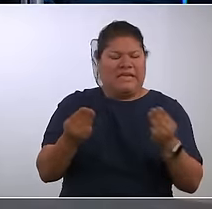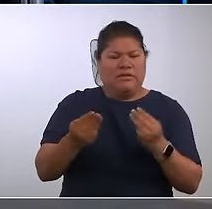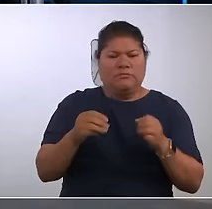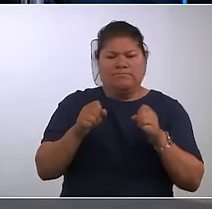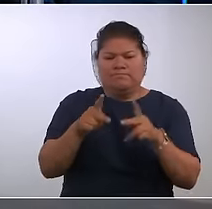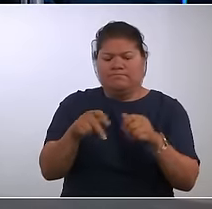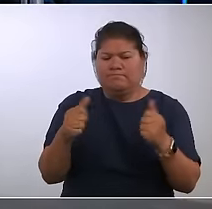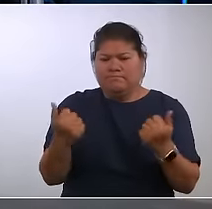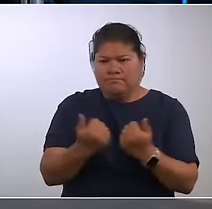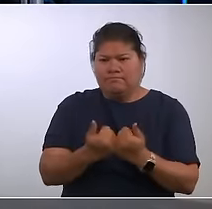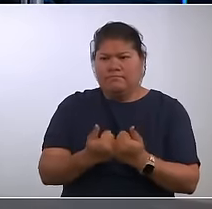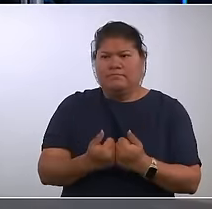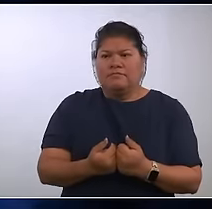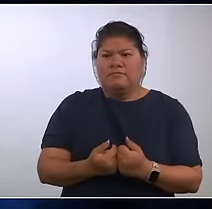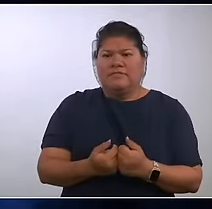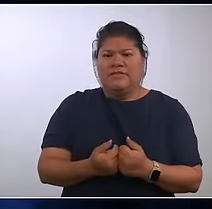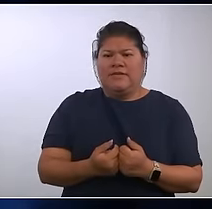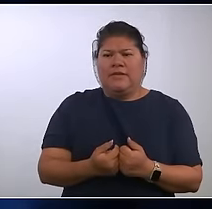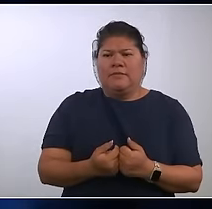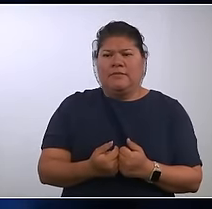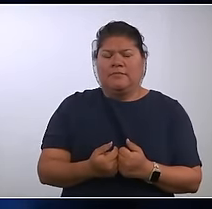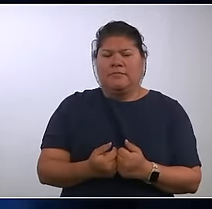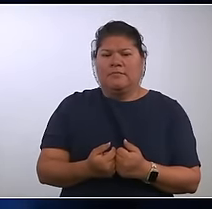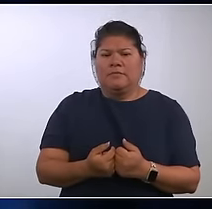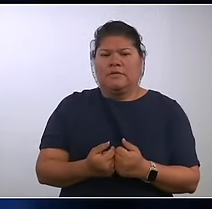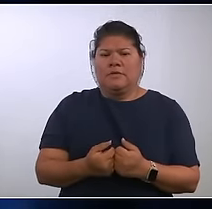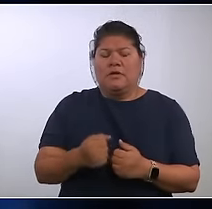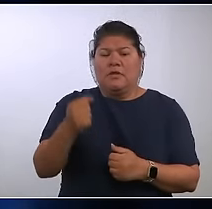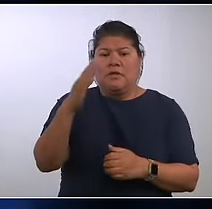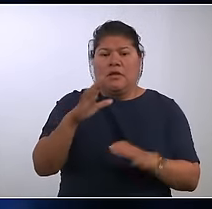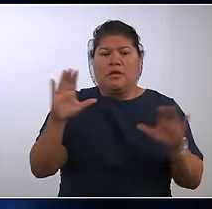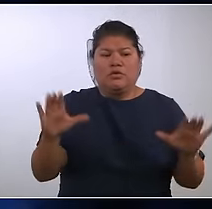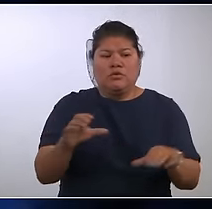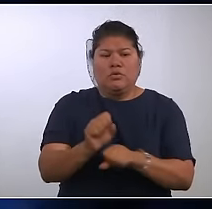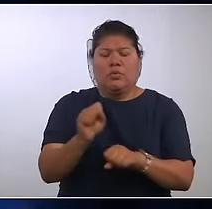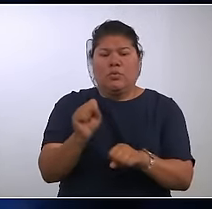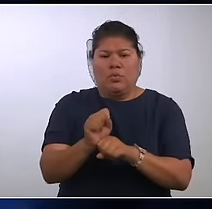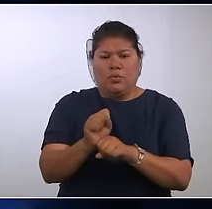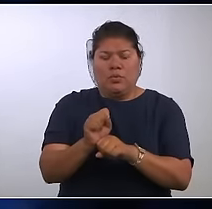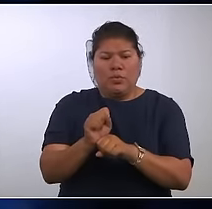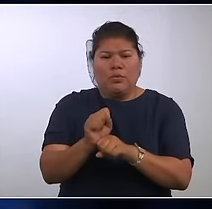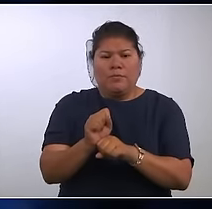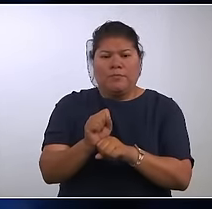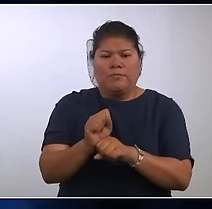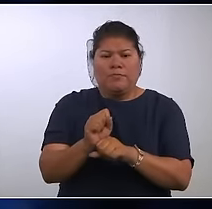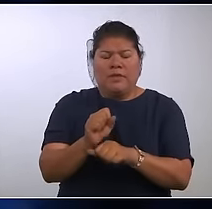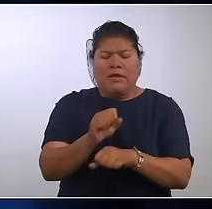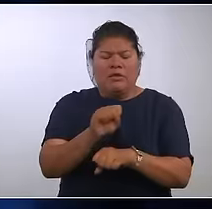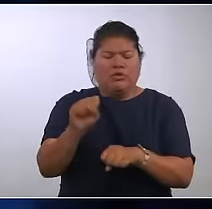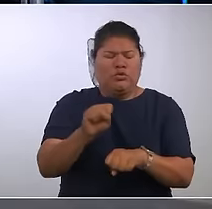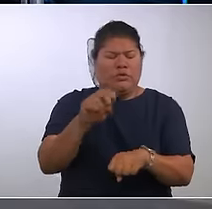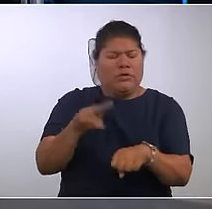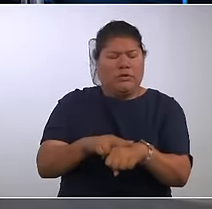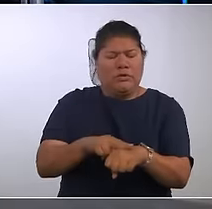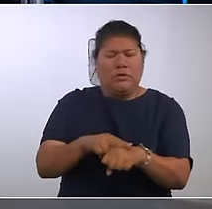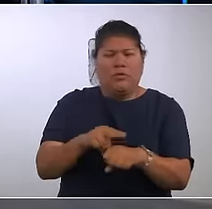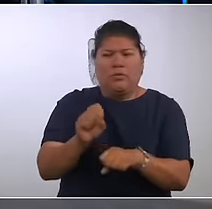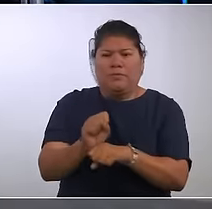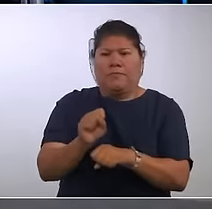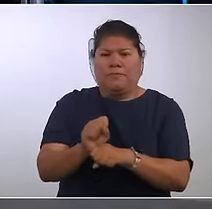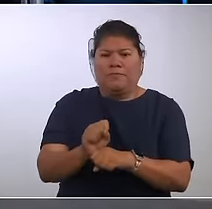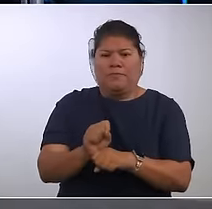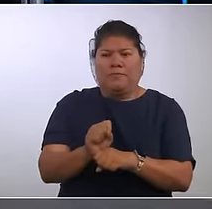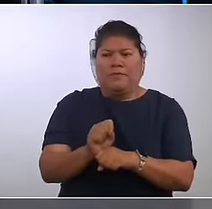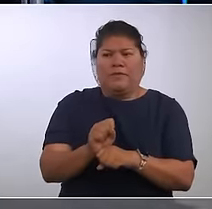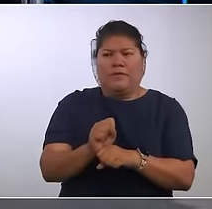of the Apostolic Assembly. Que Dios haga una obra, that God would do a sobrenatural, work, a supernatural work, y